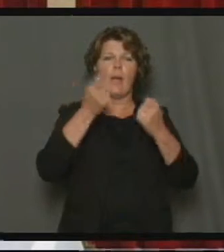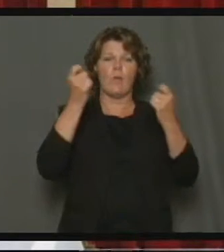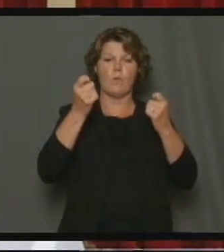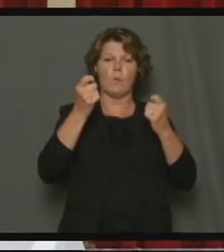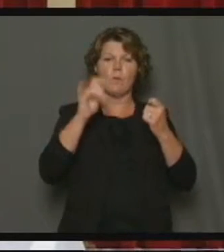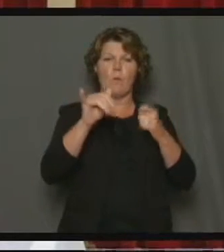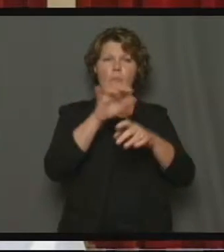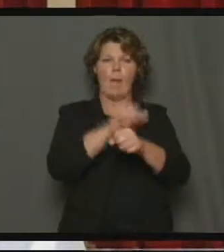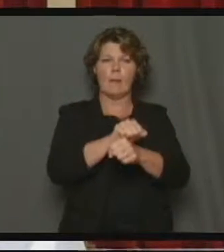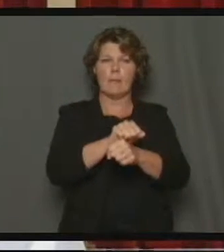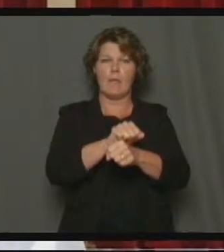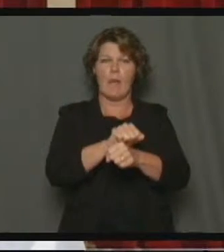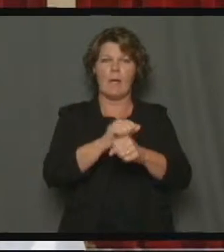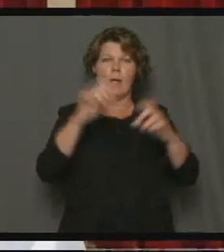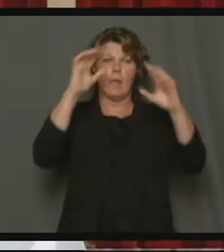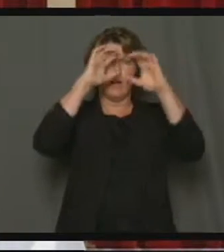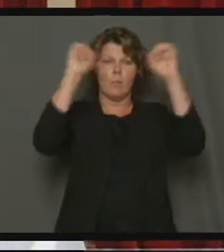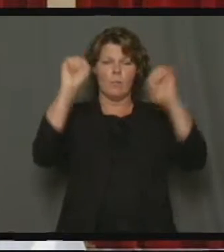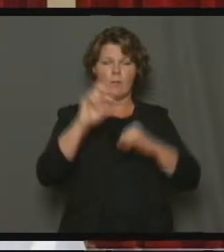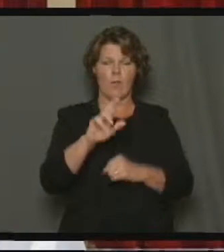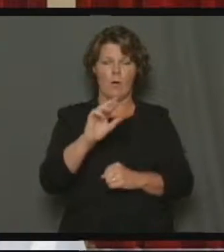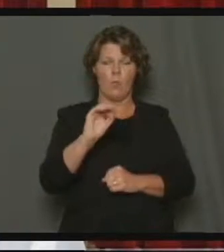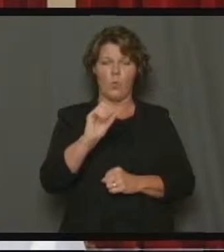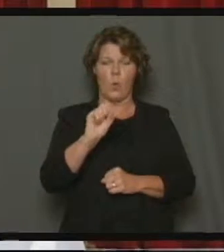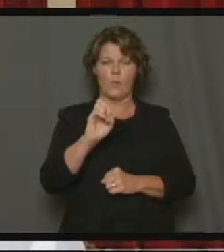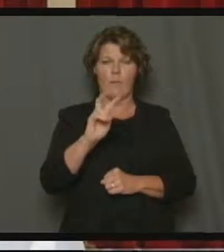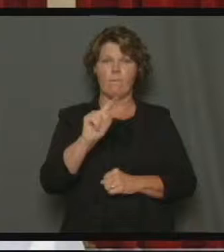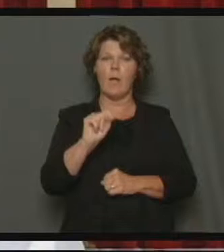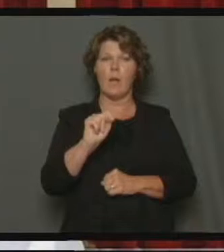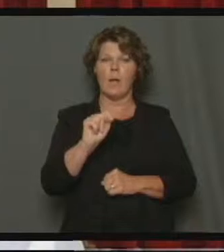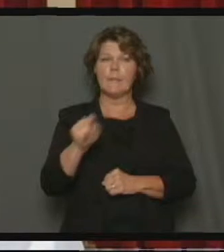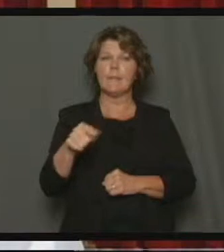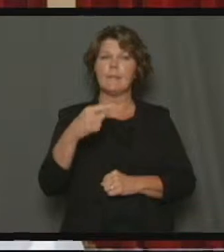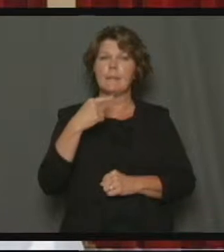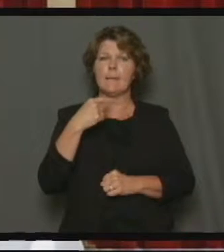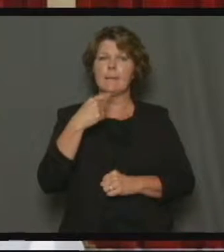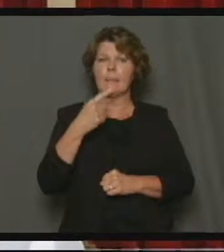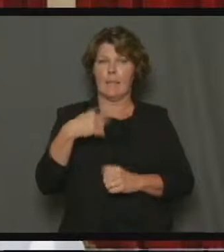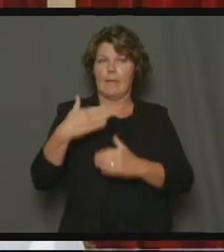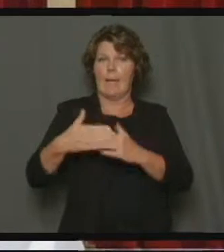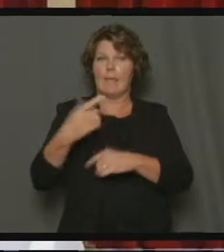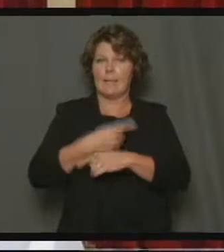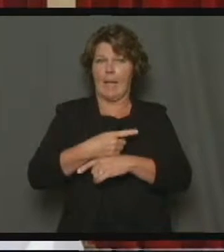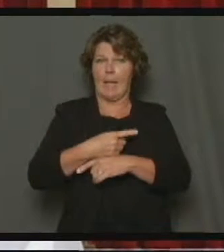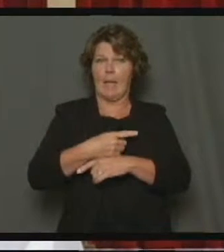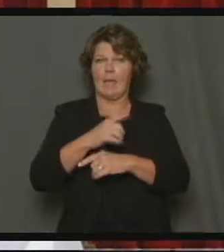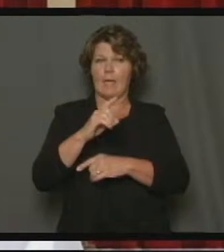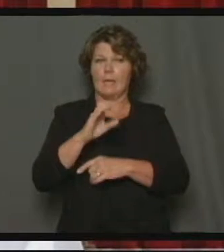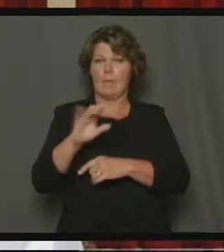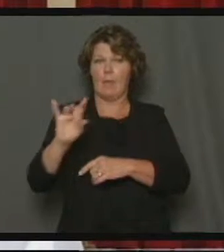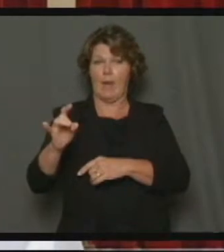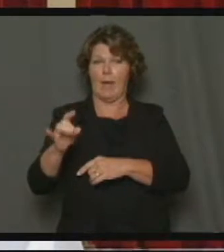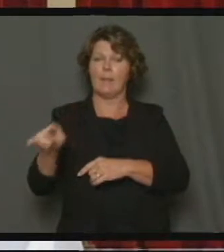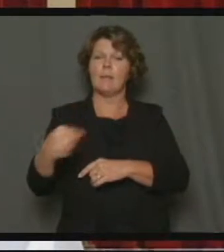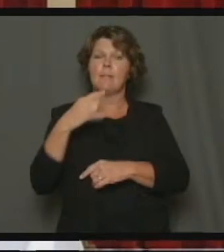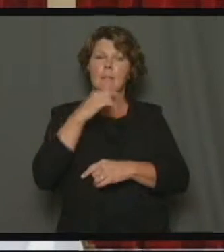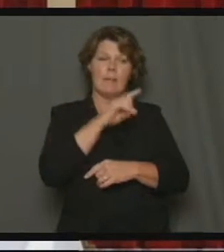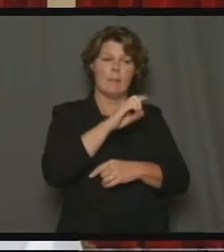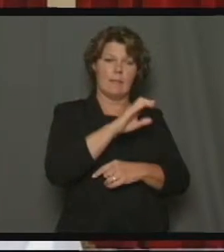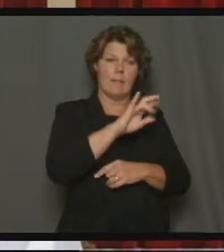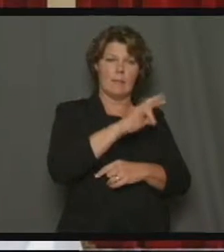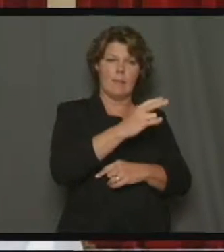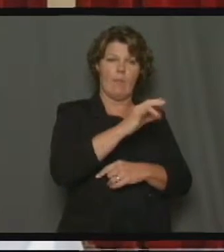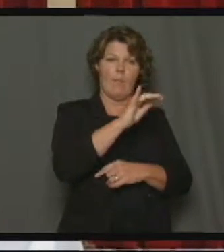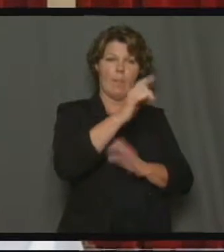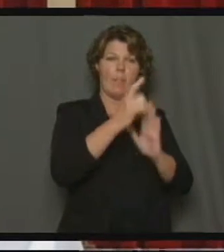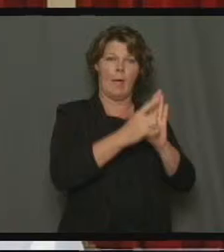attack. President Franklin D. Roosevelt would say the next day that December 7th was a date which will